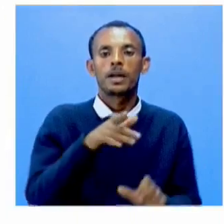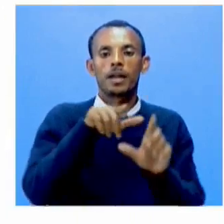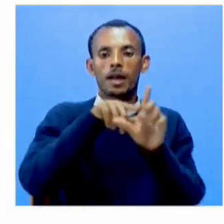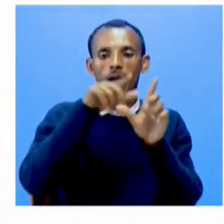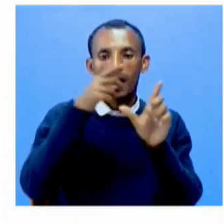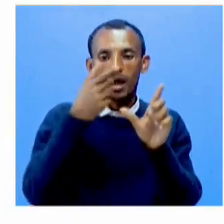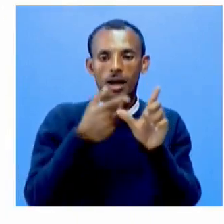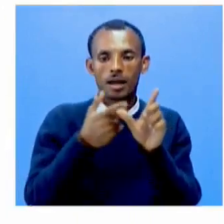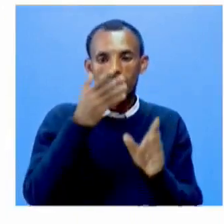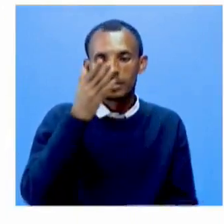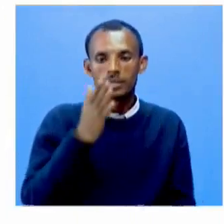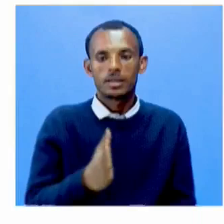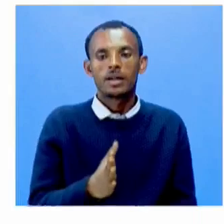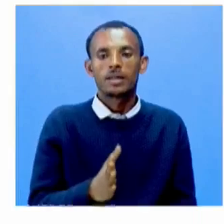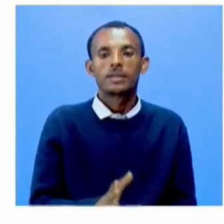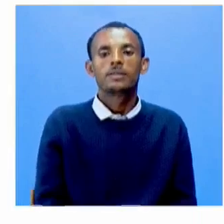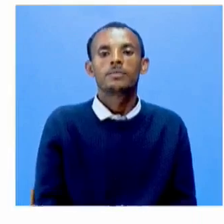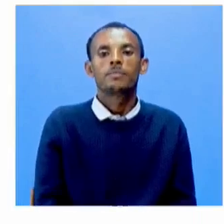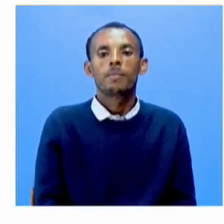angle